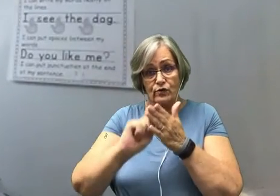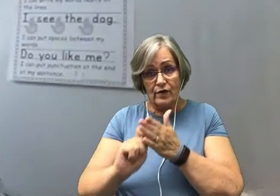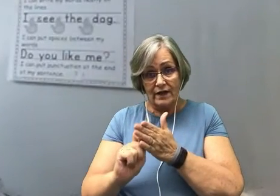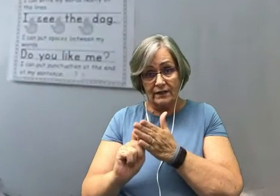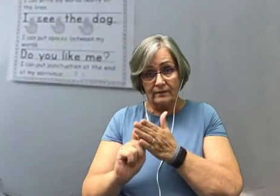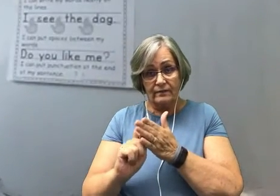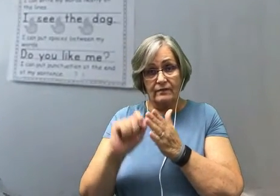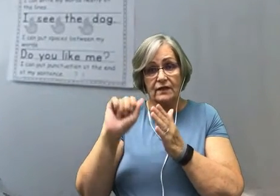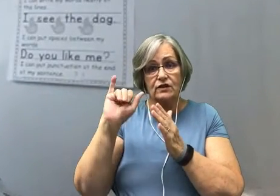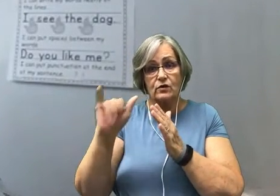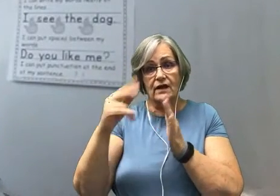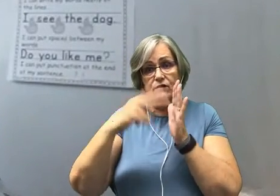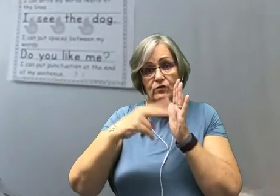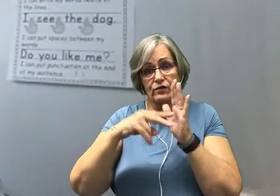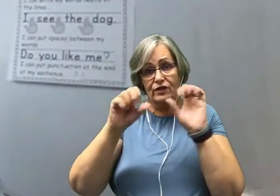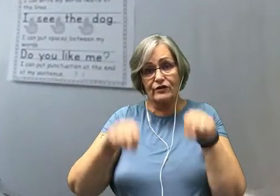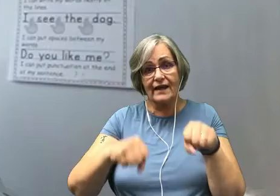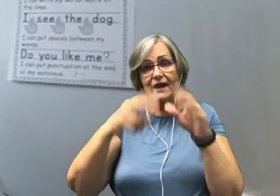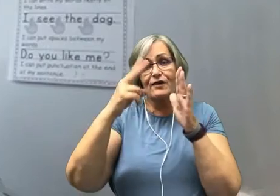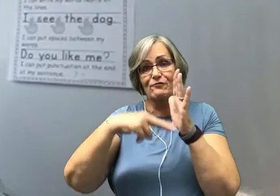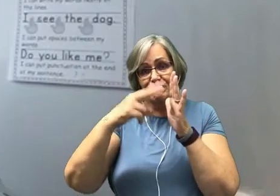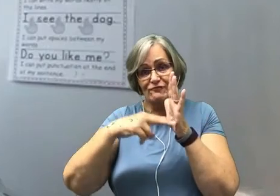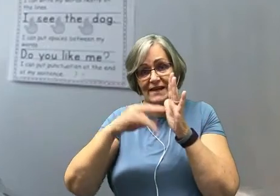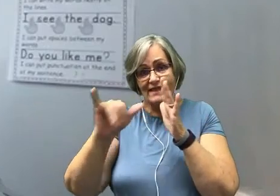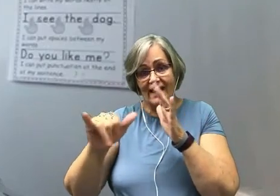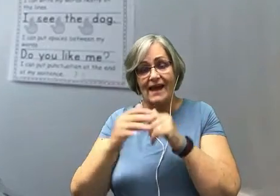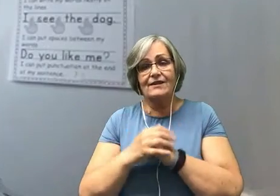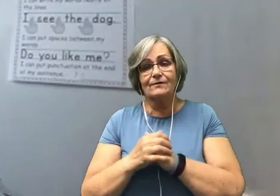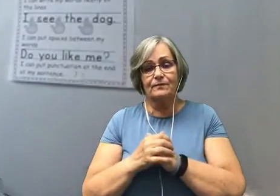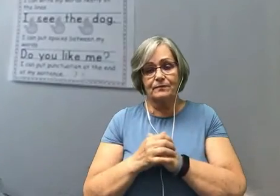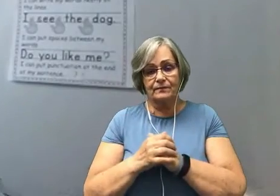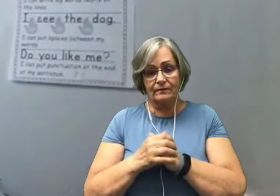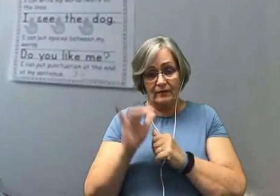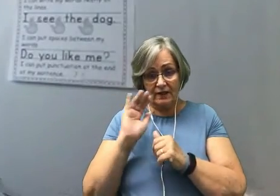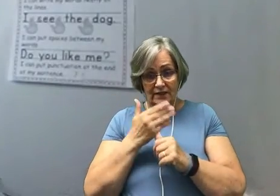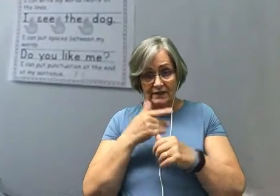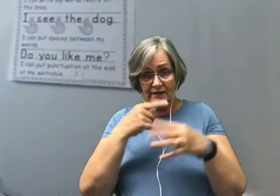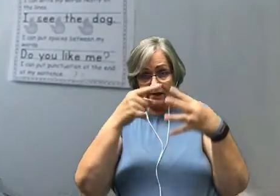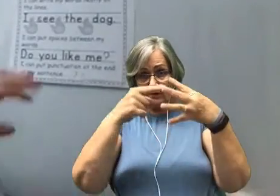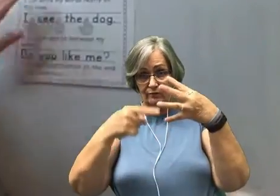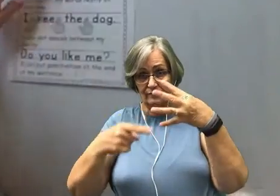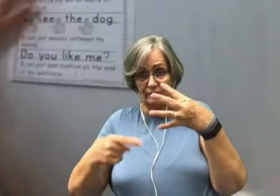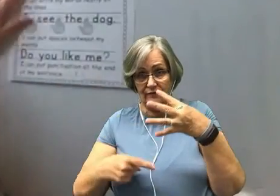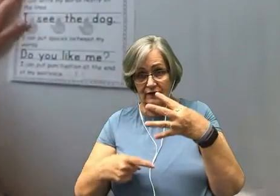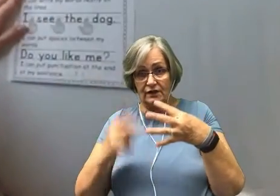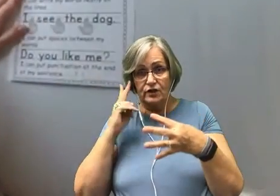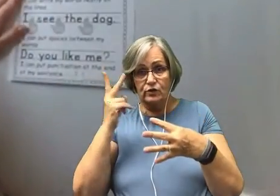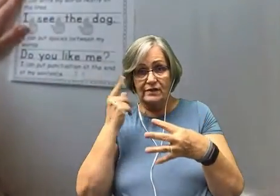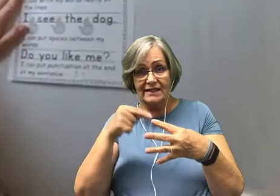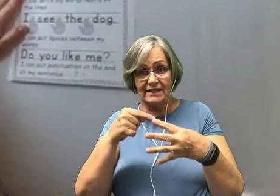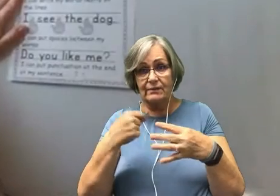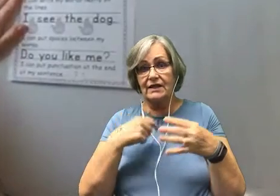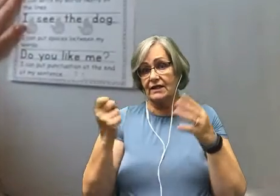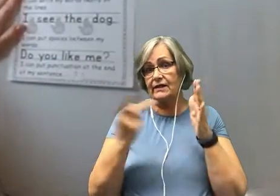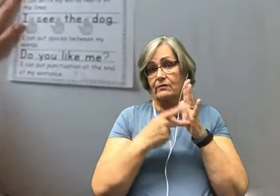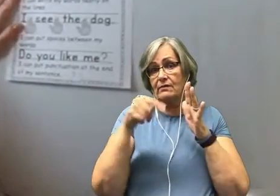in their writing so the reader can read it. Okay, so boys and girls, this is our writing list, and you're going to see me come back to this writing